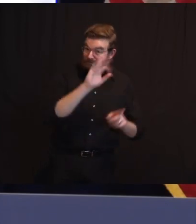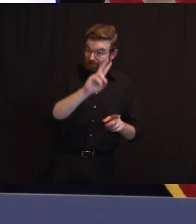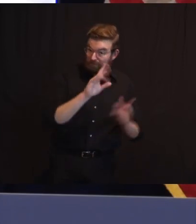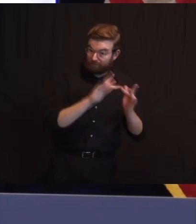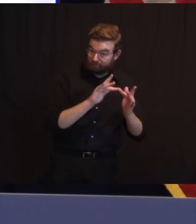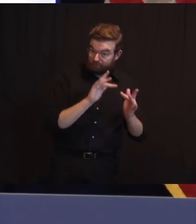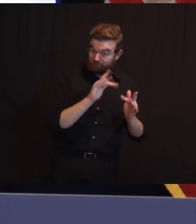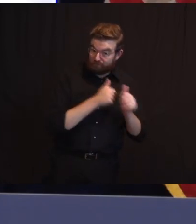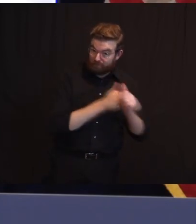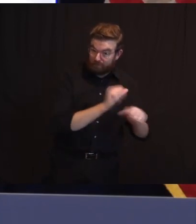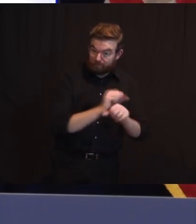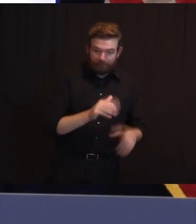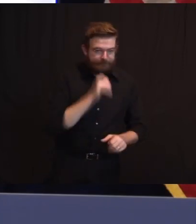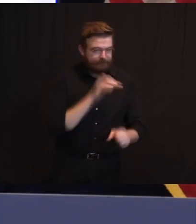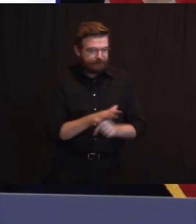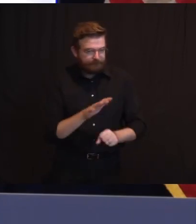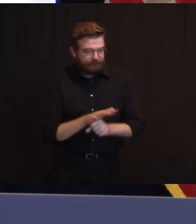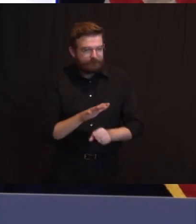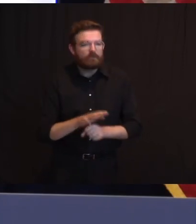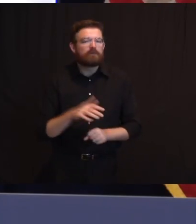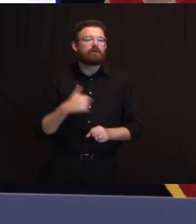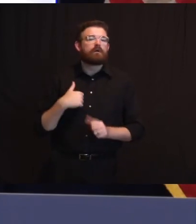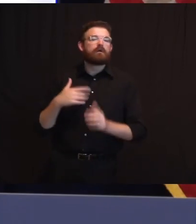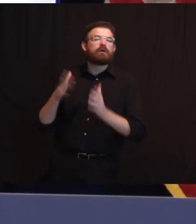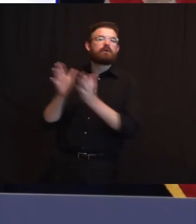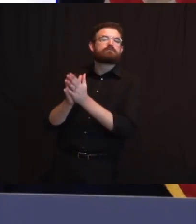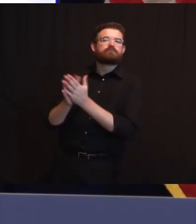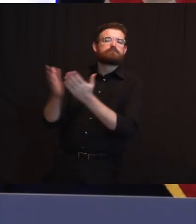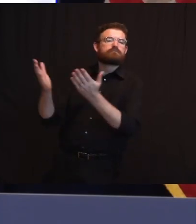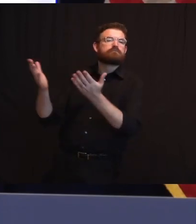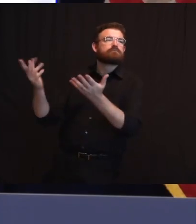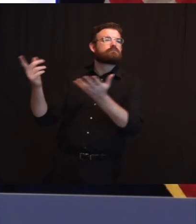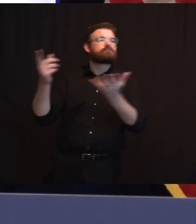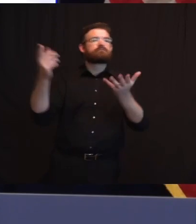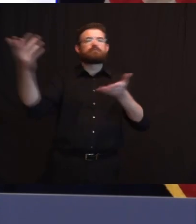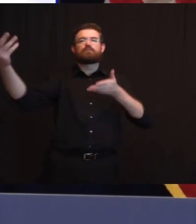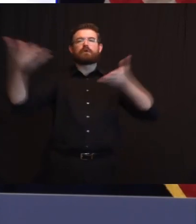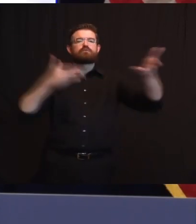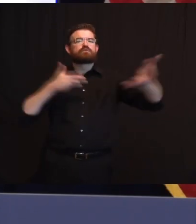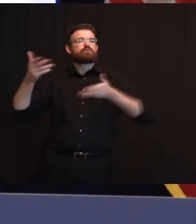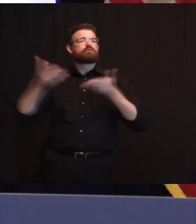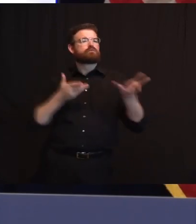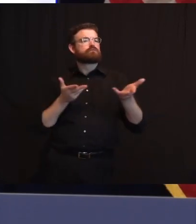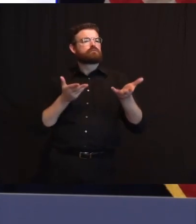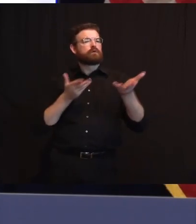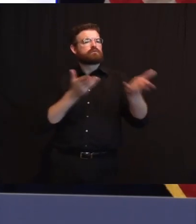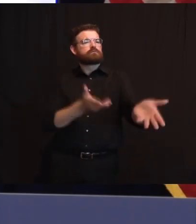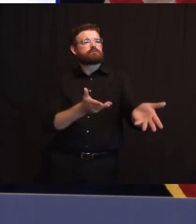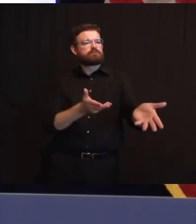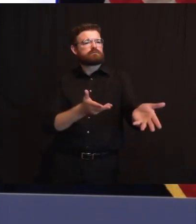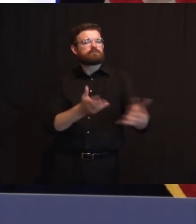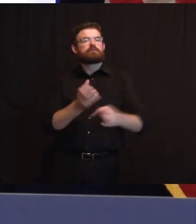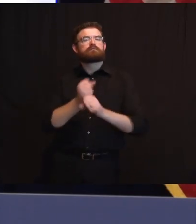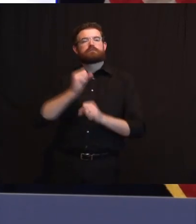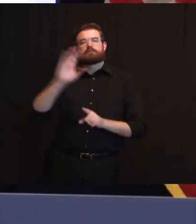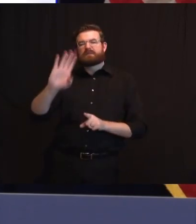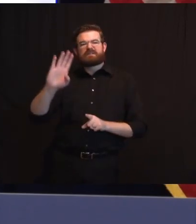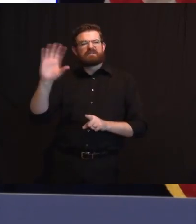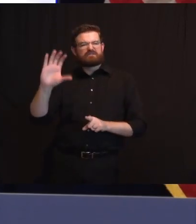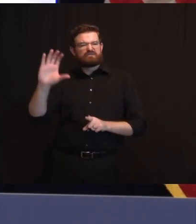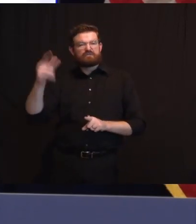us scale the core across the state. BCG will work to ensure that as many of these new contact tracers as possible